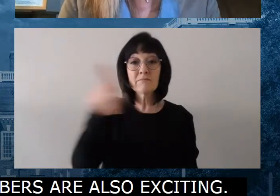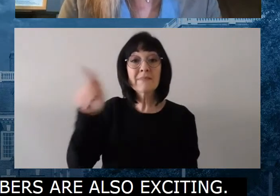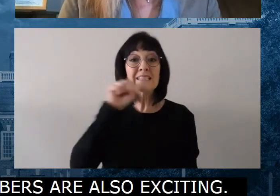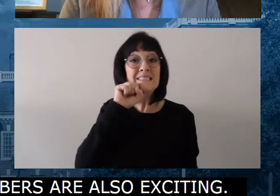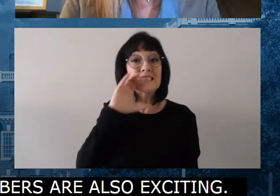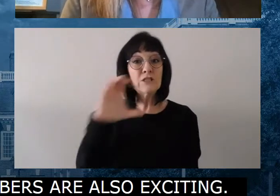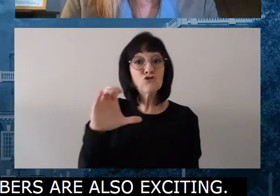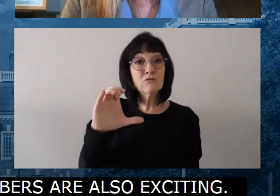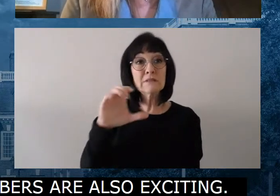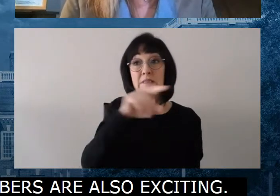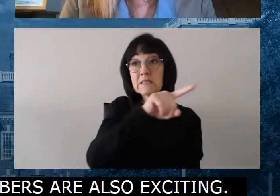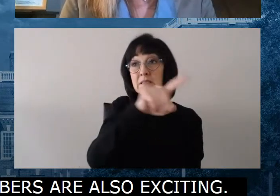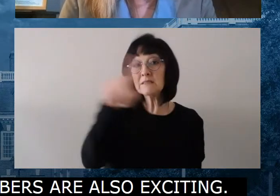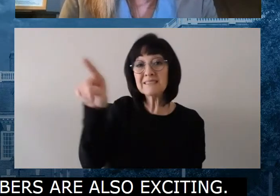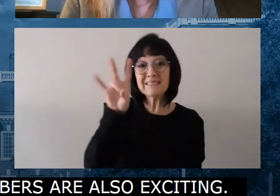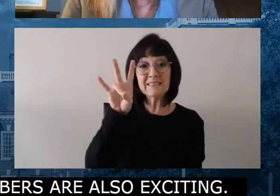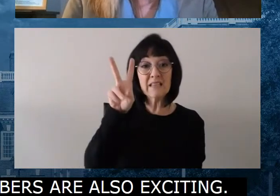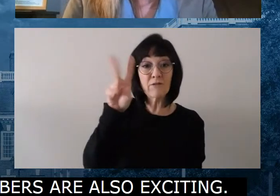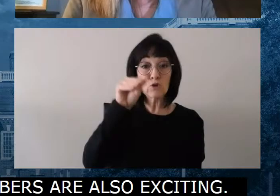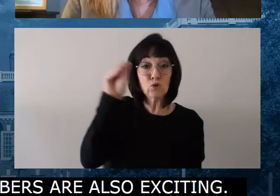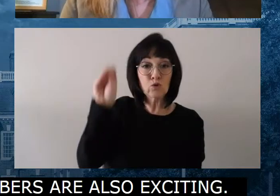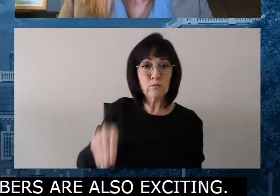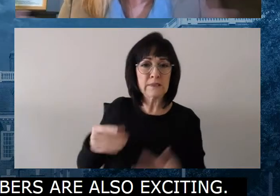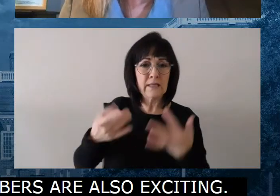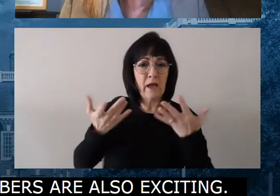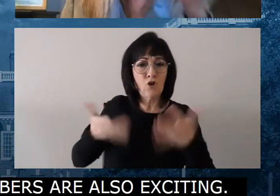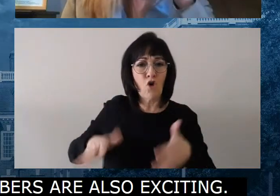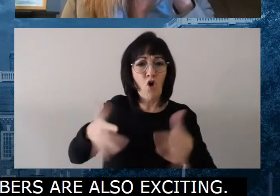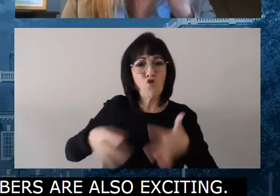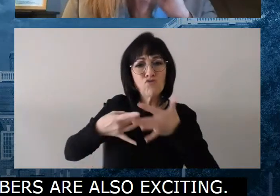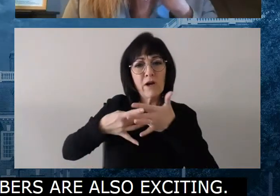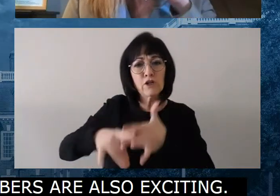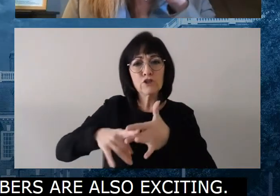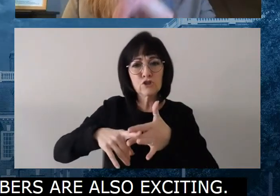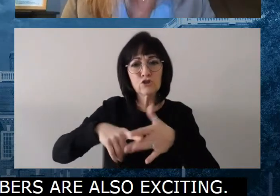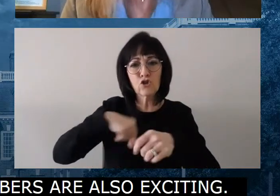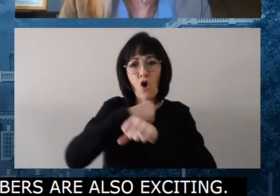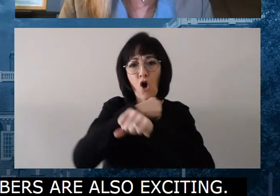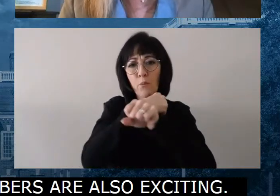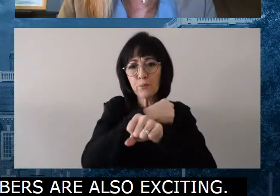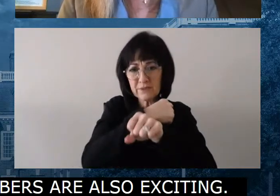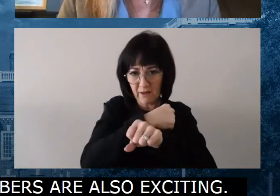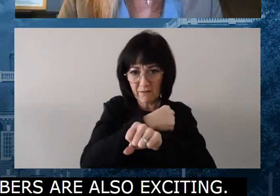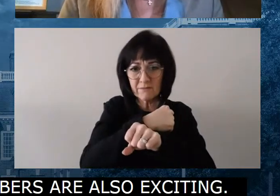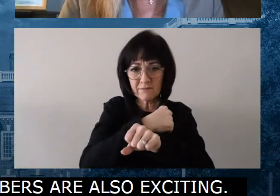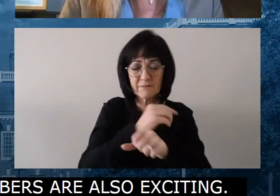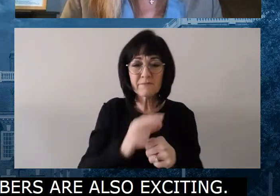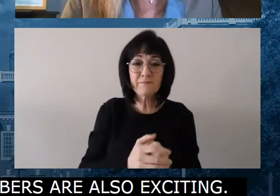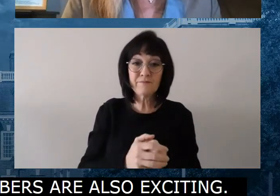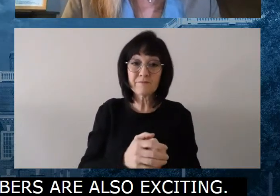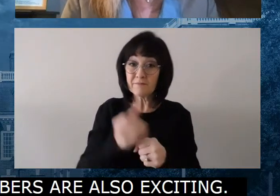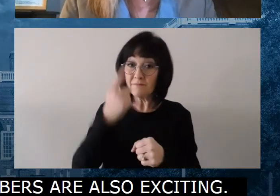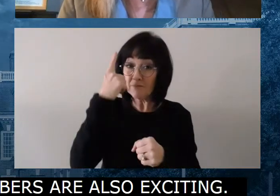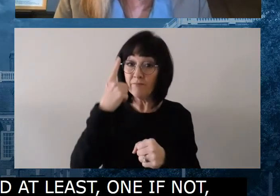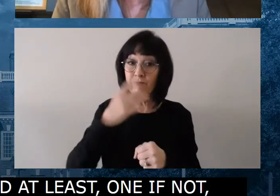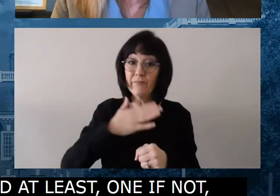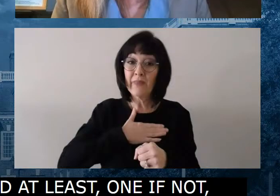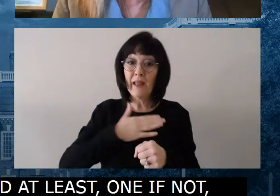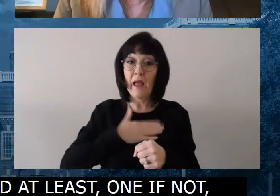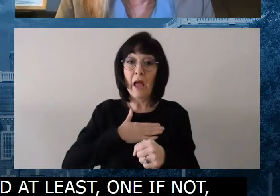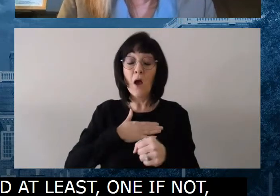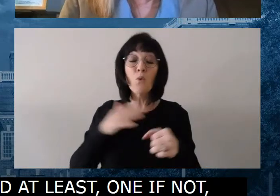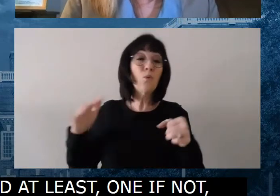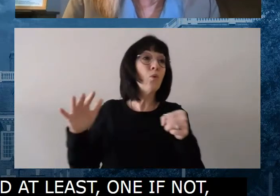one, if not two, vaccines. And when you look at our entire population that is eligible for the